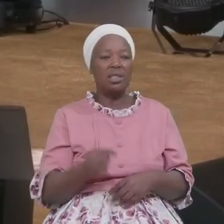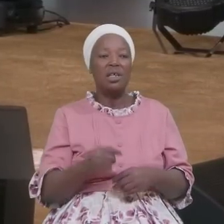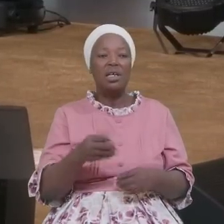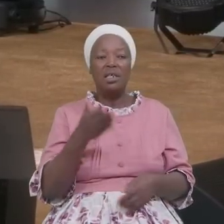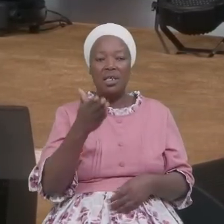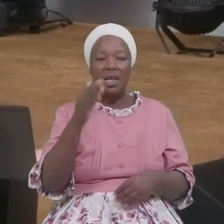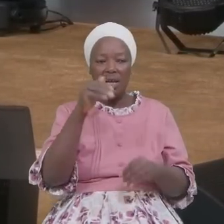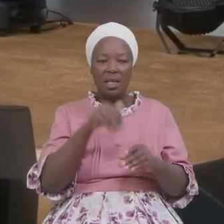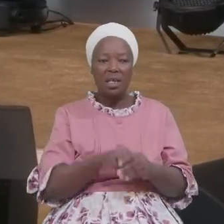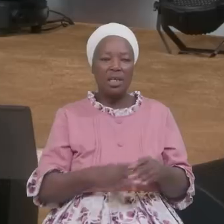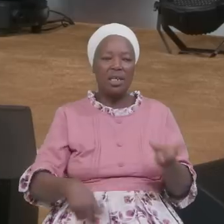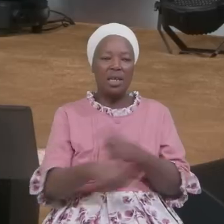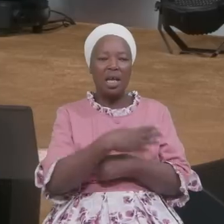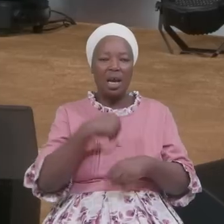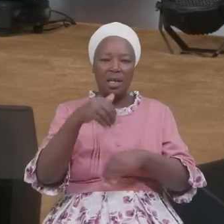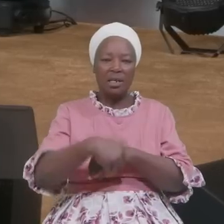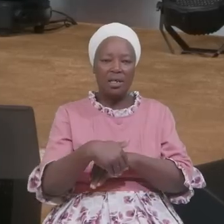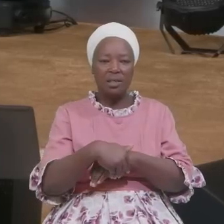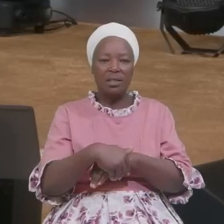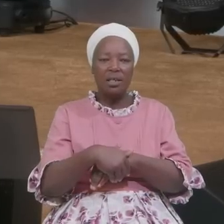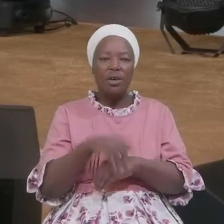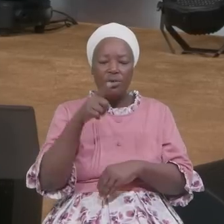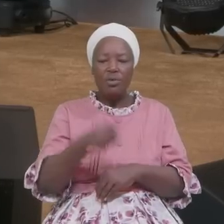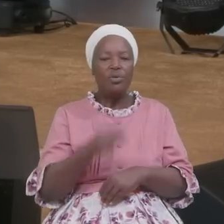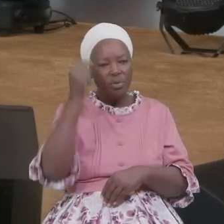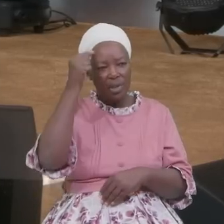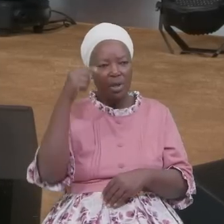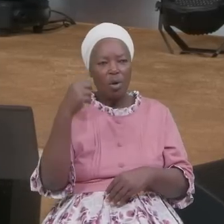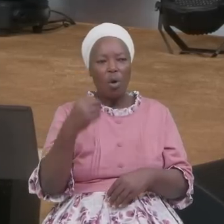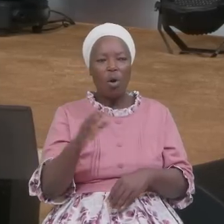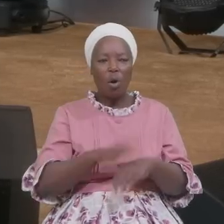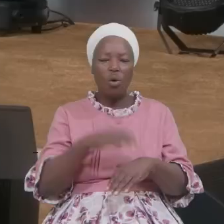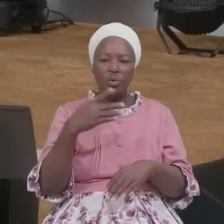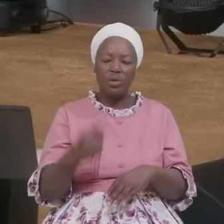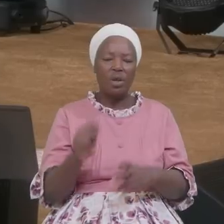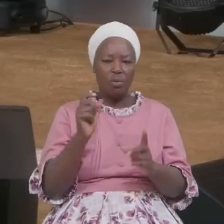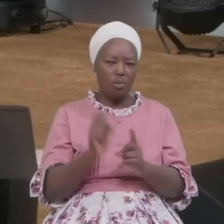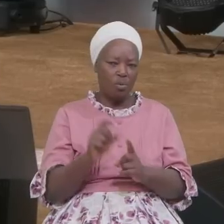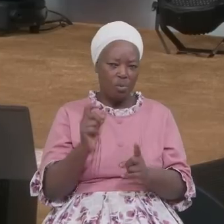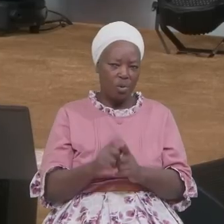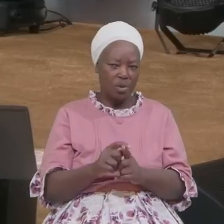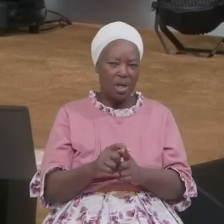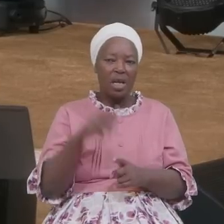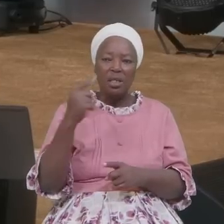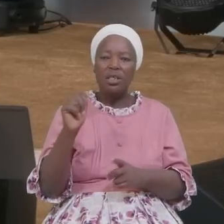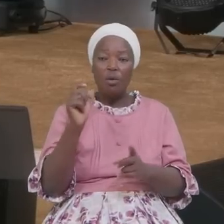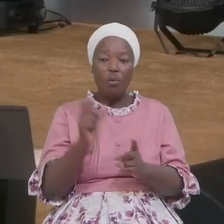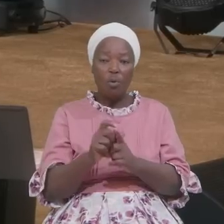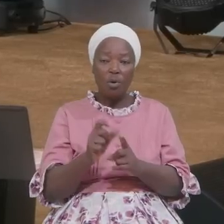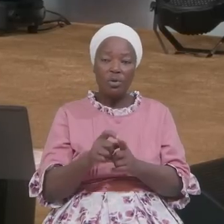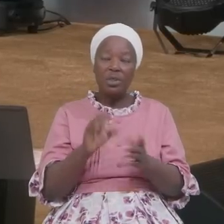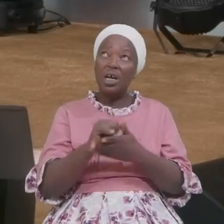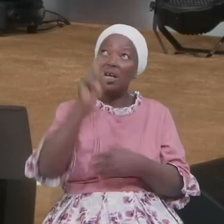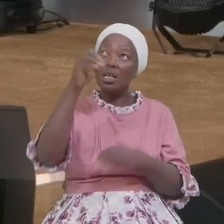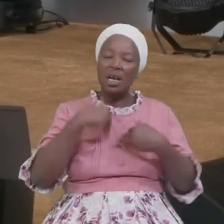therein day and night. You meditate on the word The word he has given us for